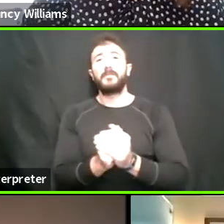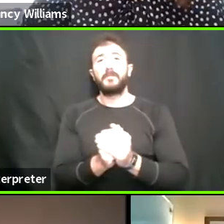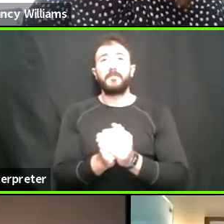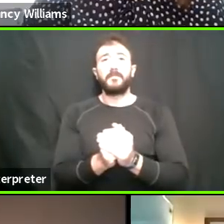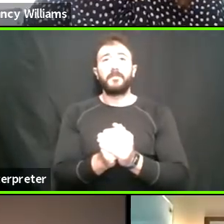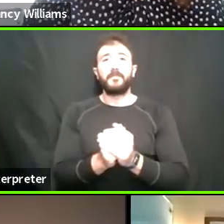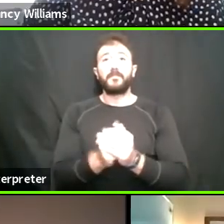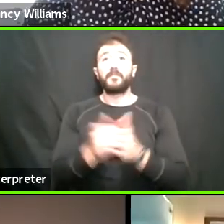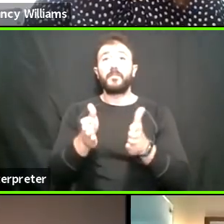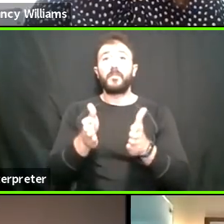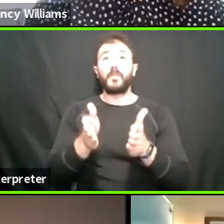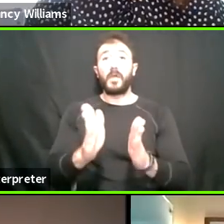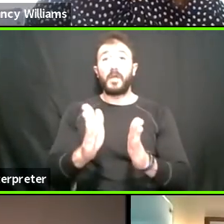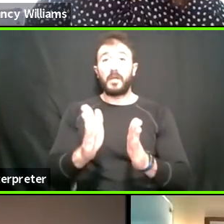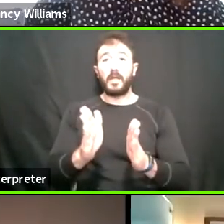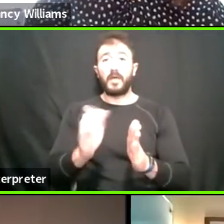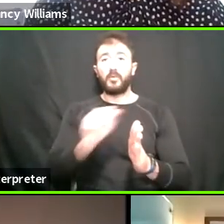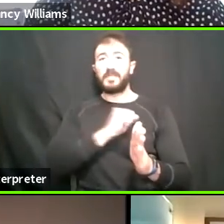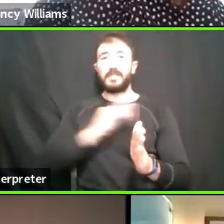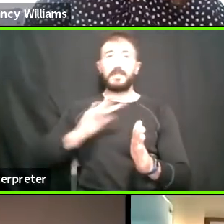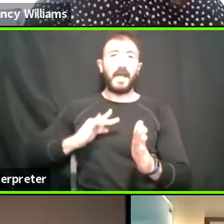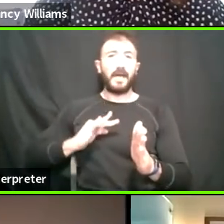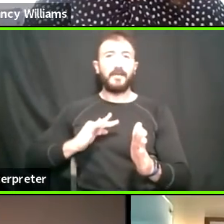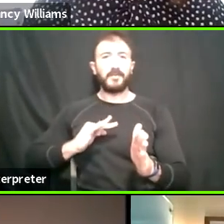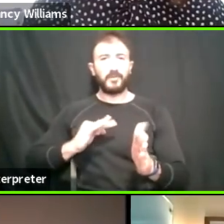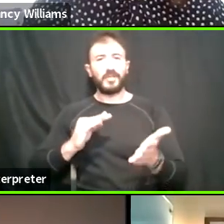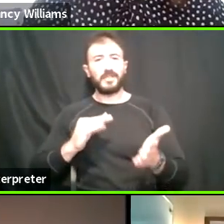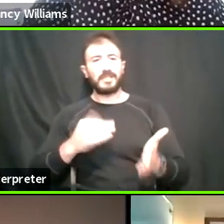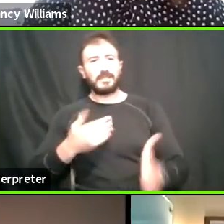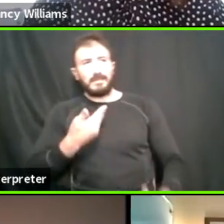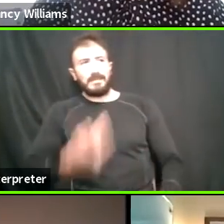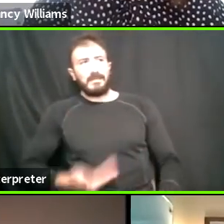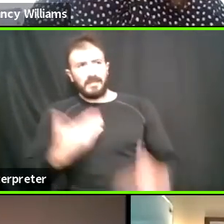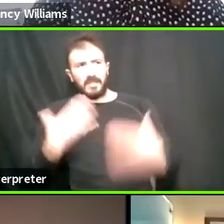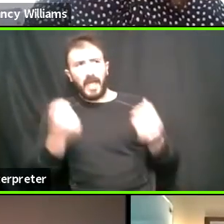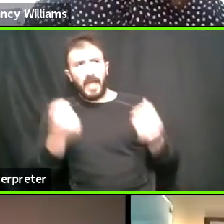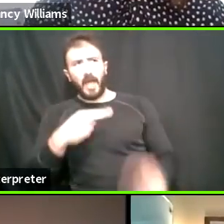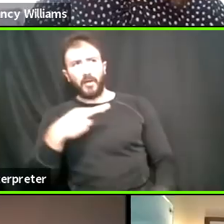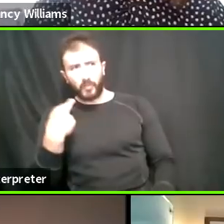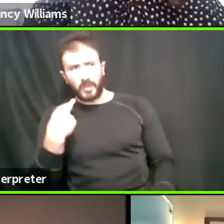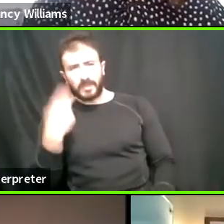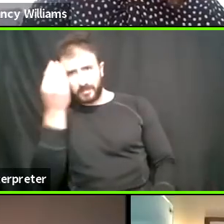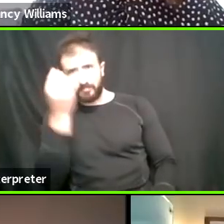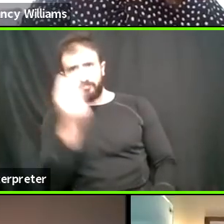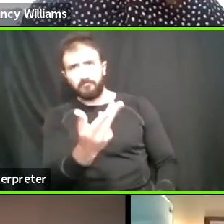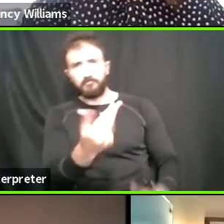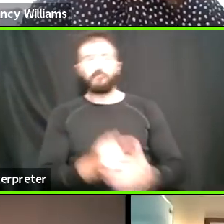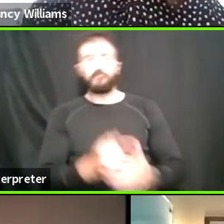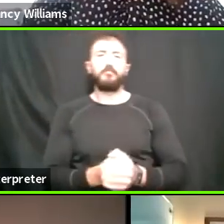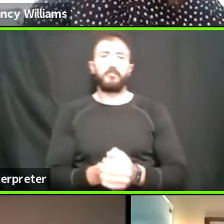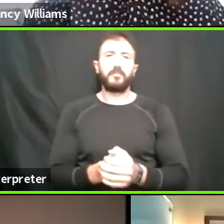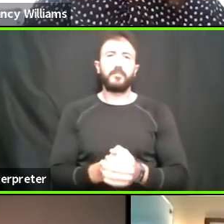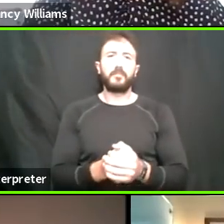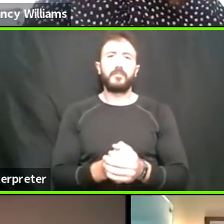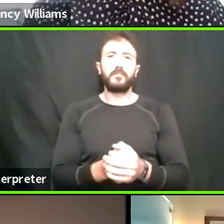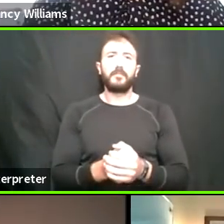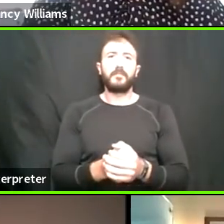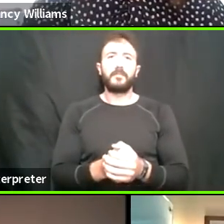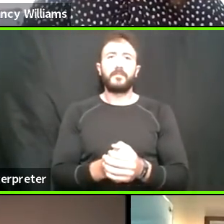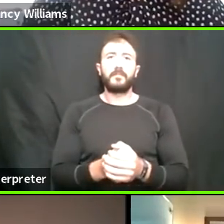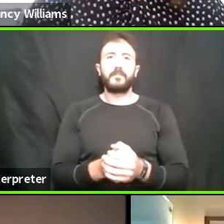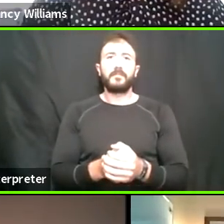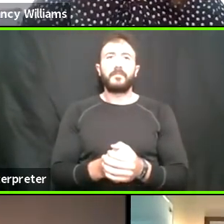employees to just self-attest. And when that occurs, then we engage in this interactive dialogue to